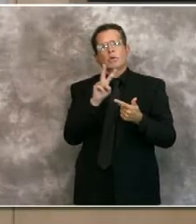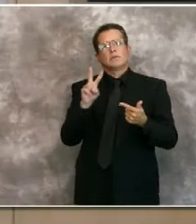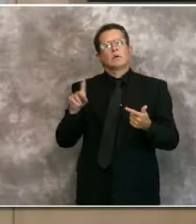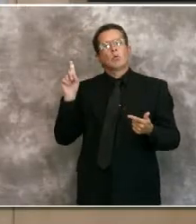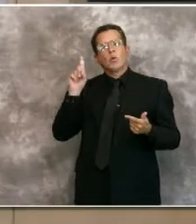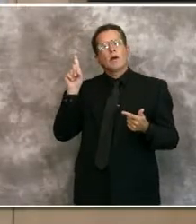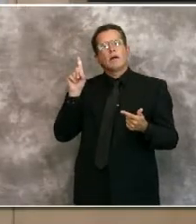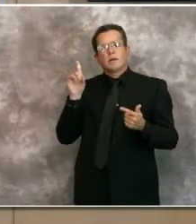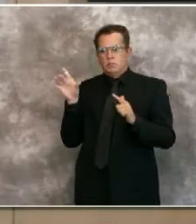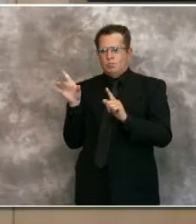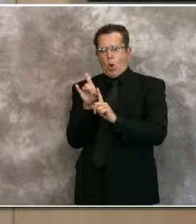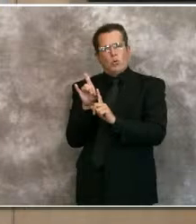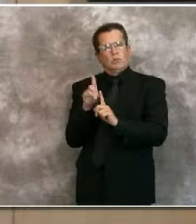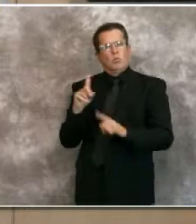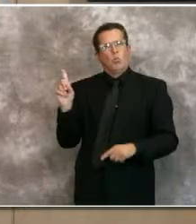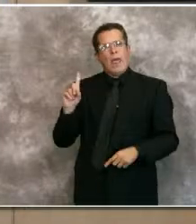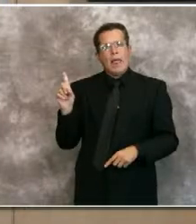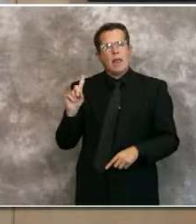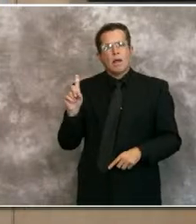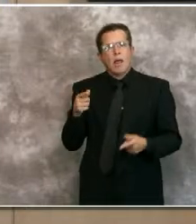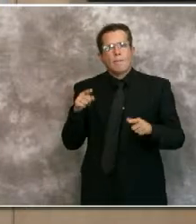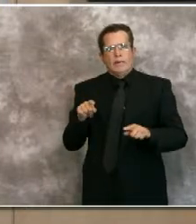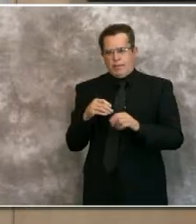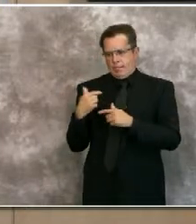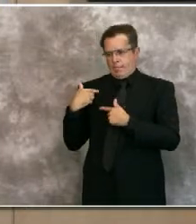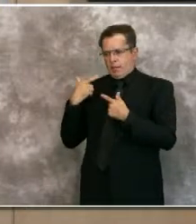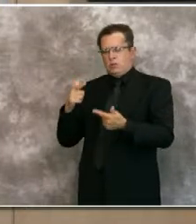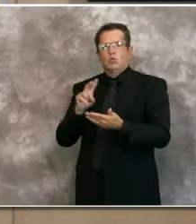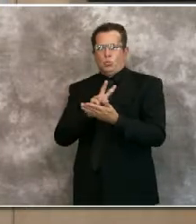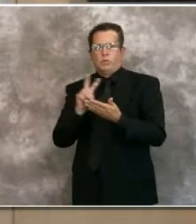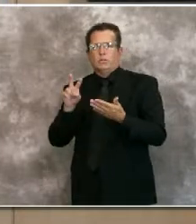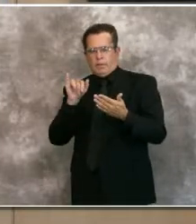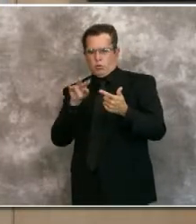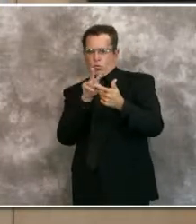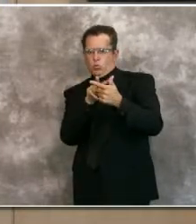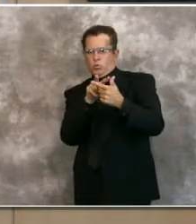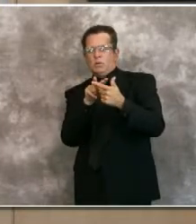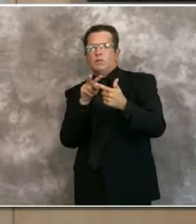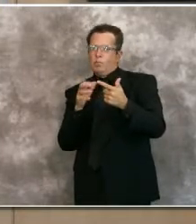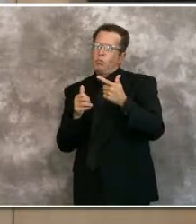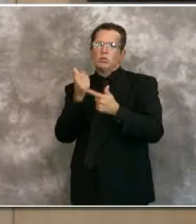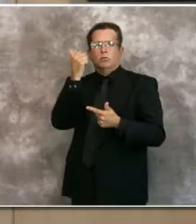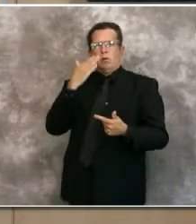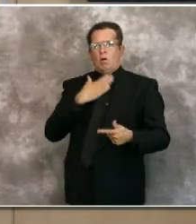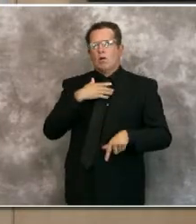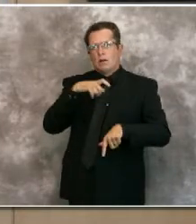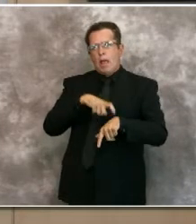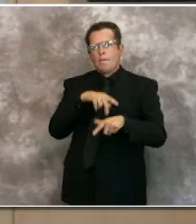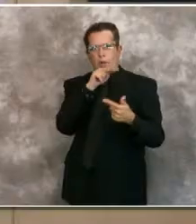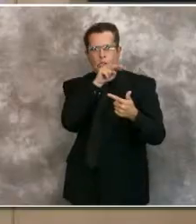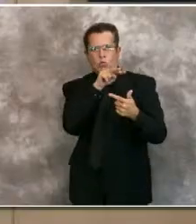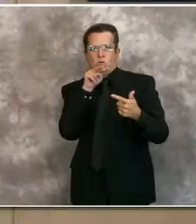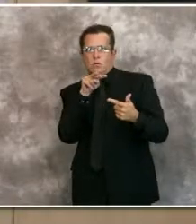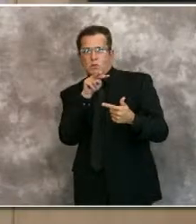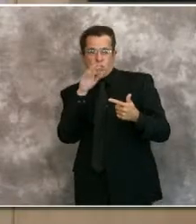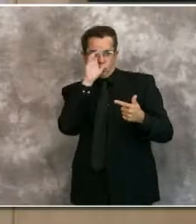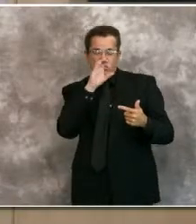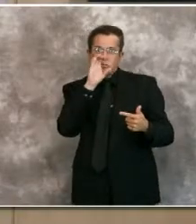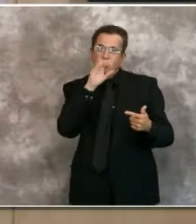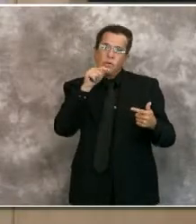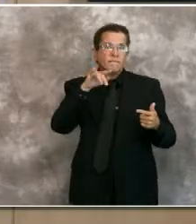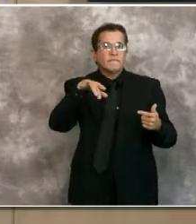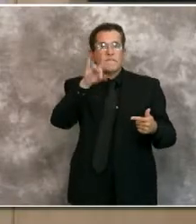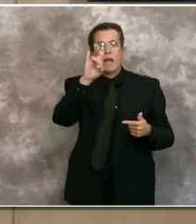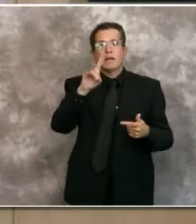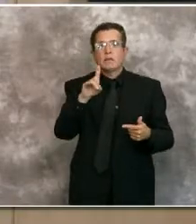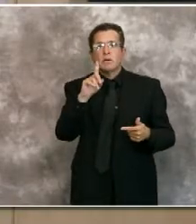resulted in you being exposed. And we certainly spend most of our time looking forward, trying to identify